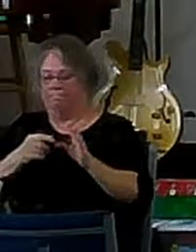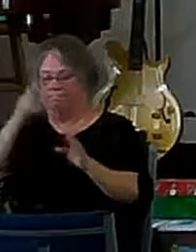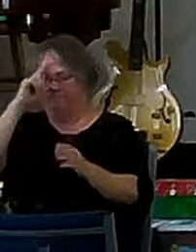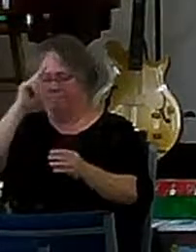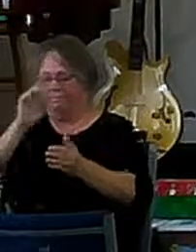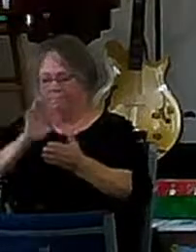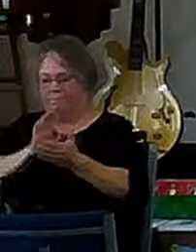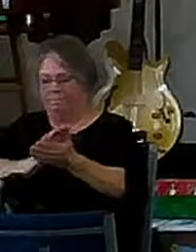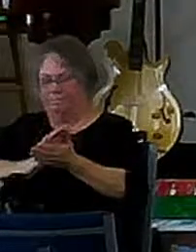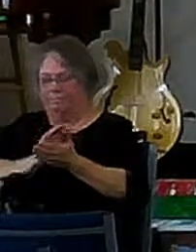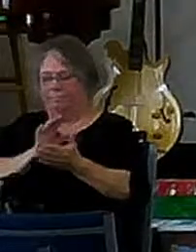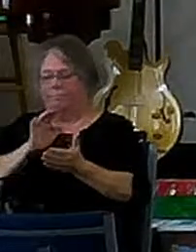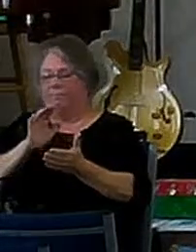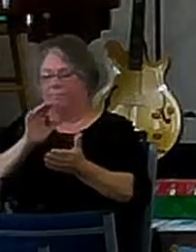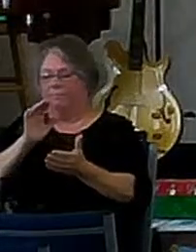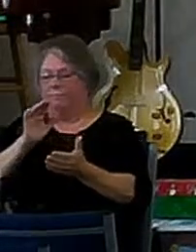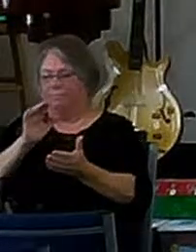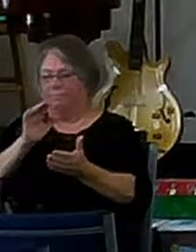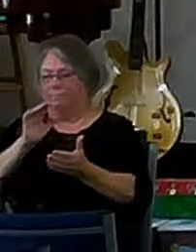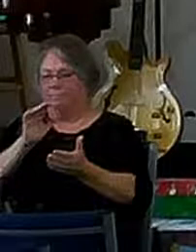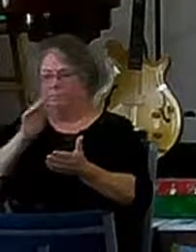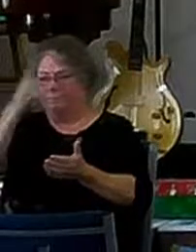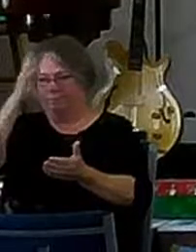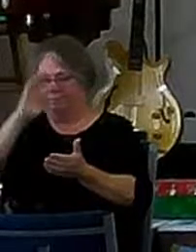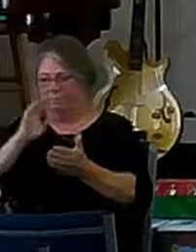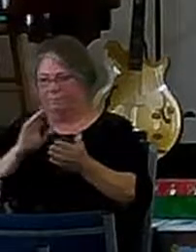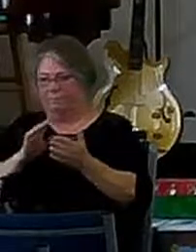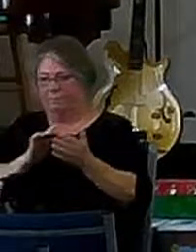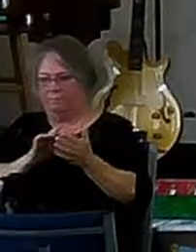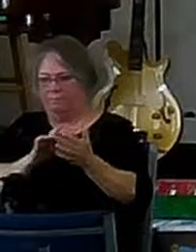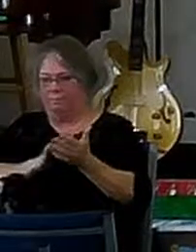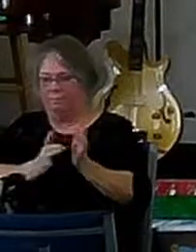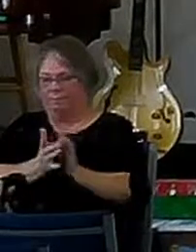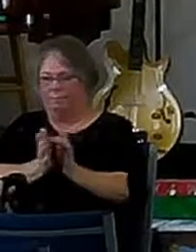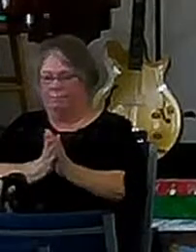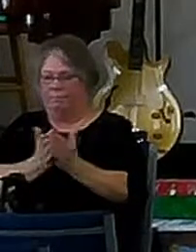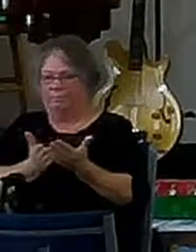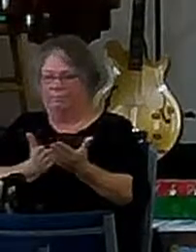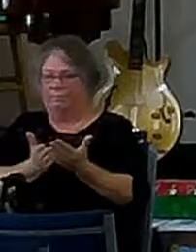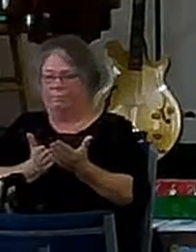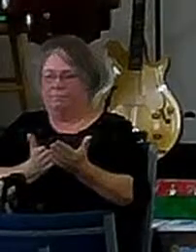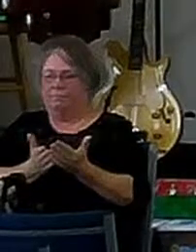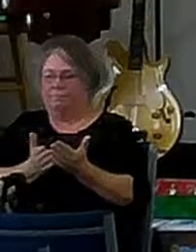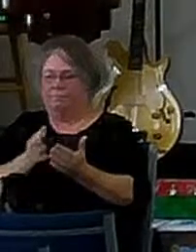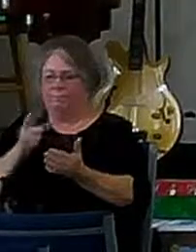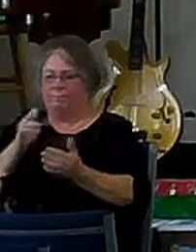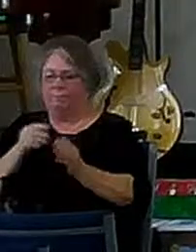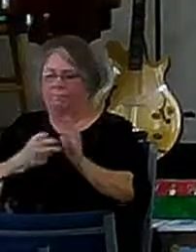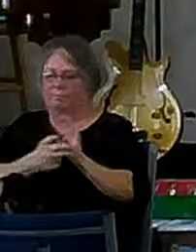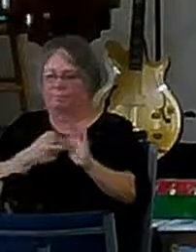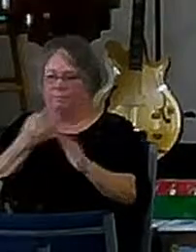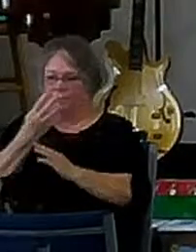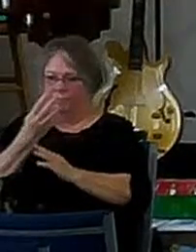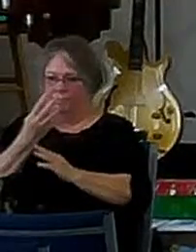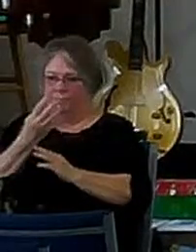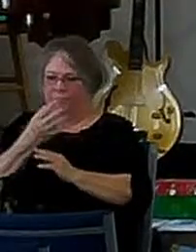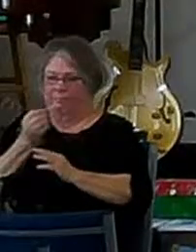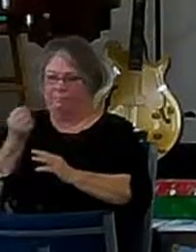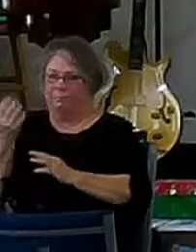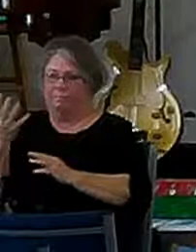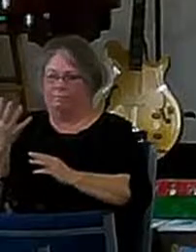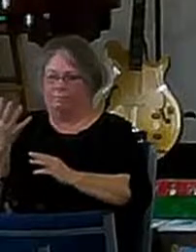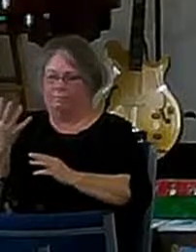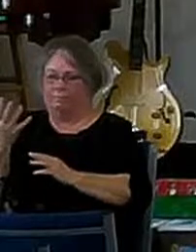his great sorrow. Now, in verses 4 and 5... Paul makes mention of the great